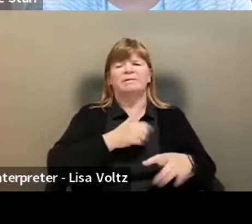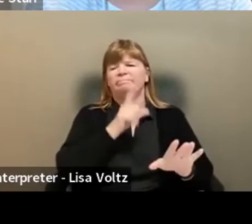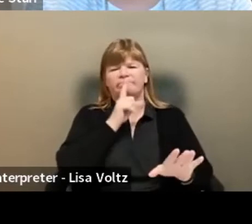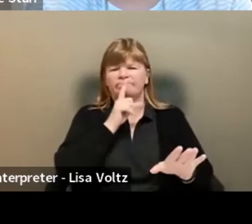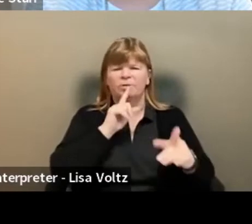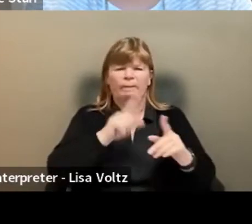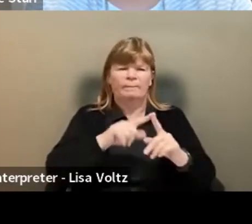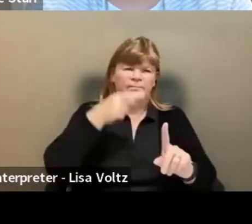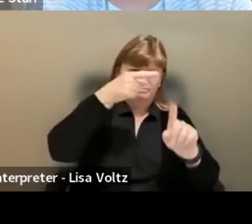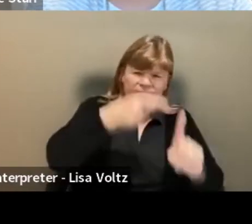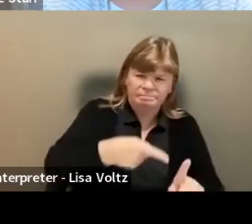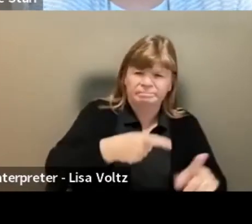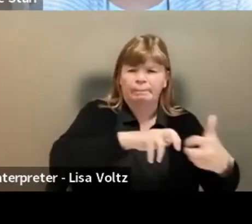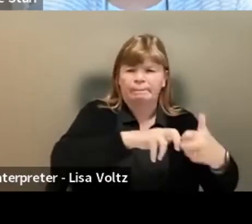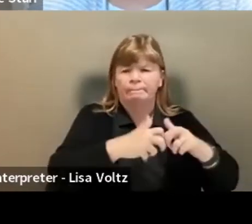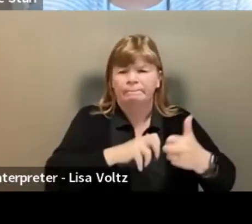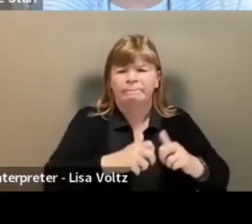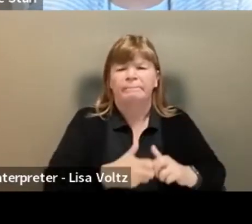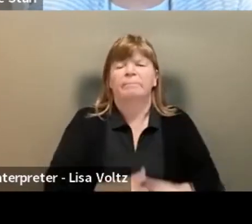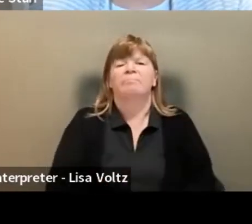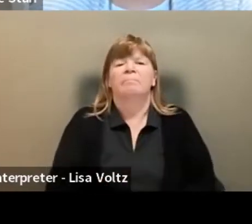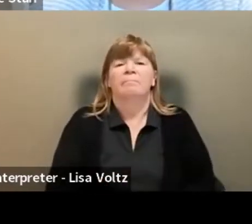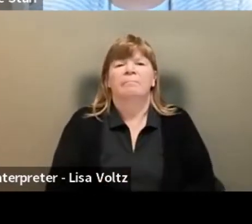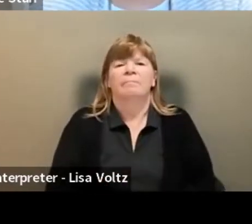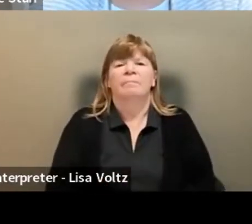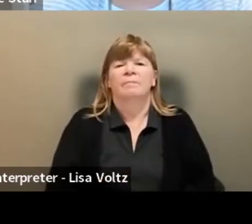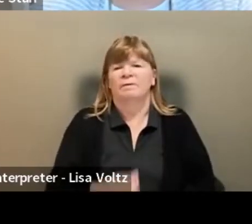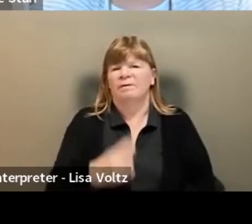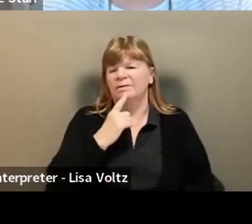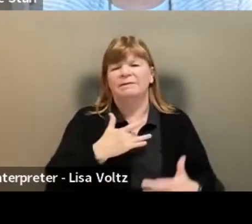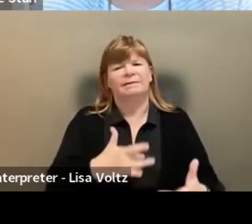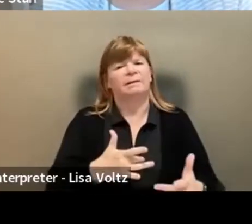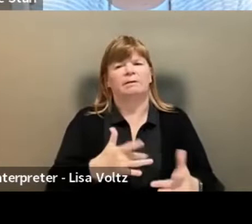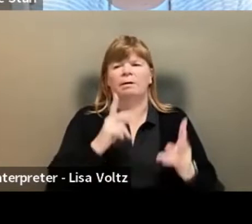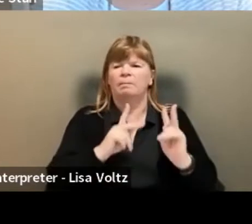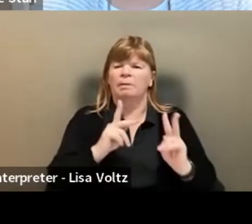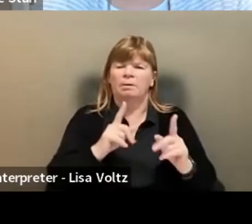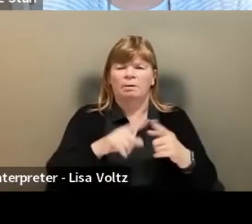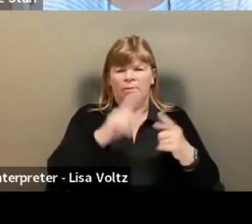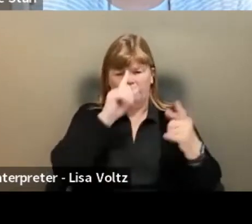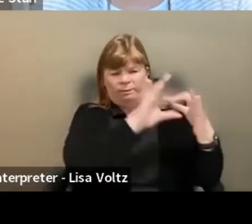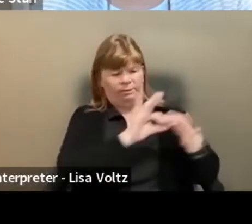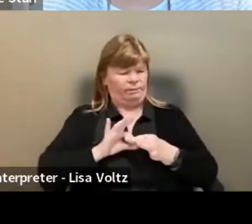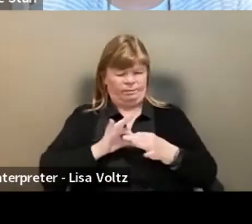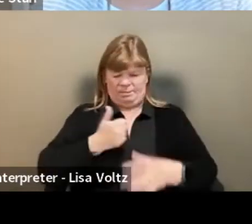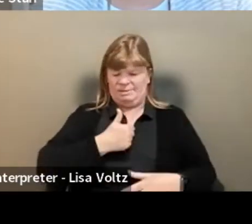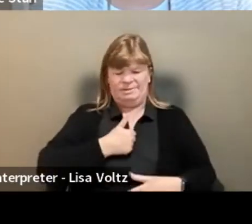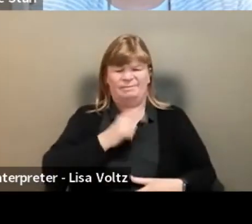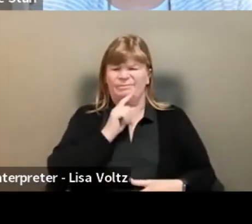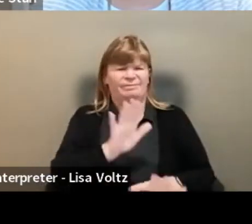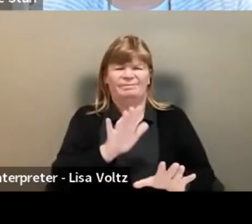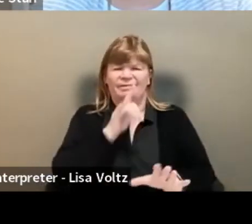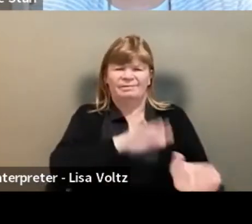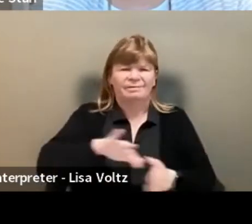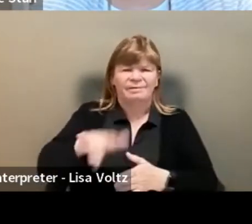about the issues. I think that all too often people center things around themselves, and it's really more important.